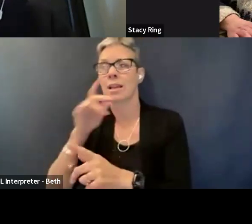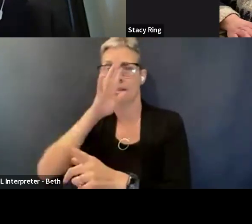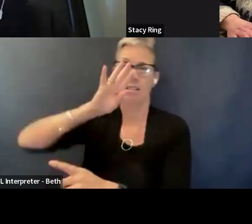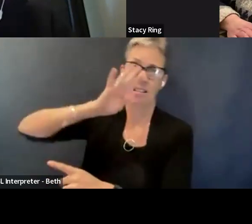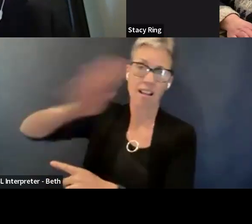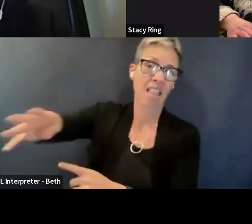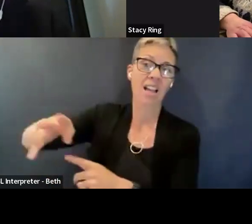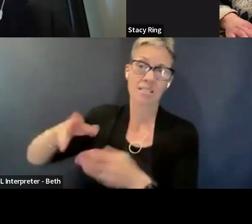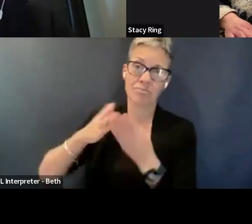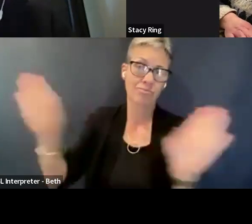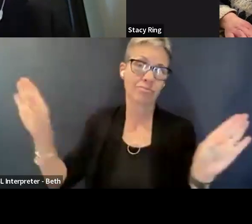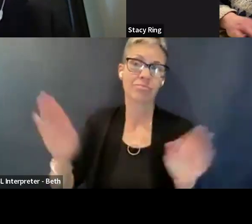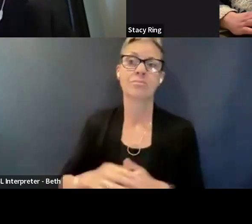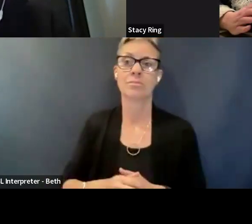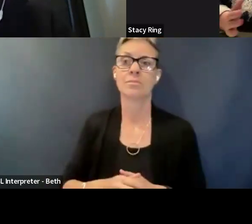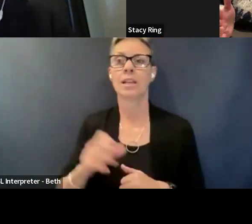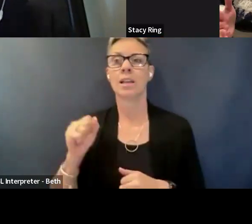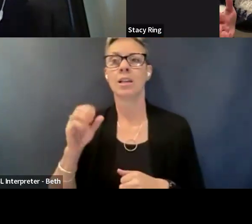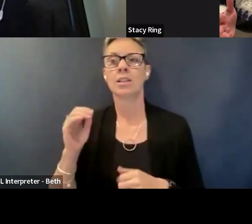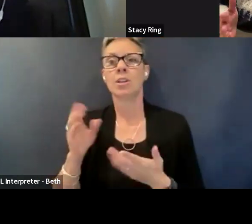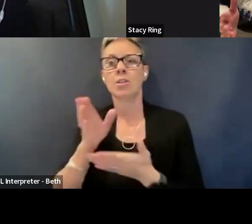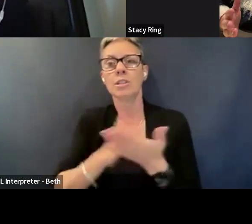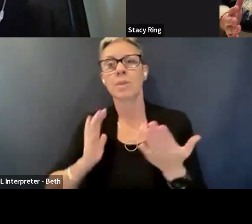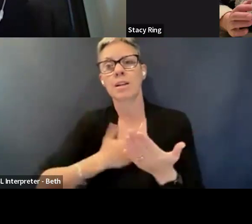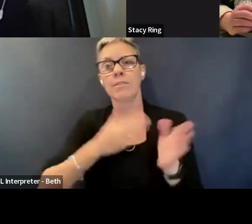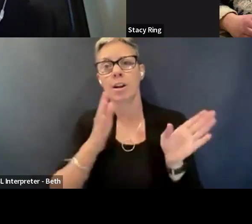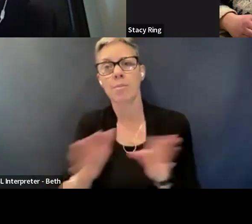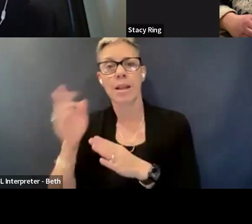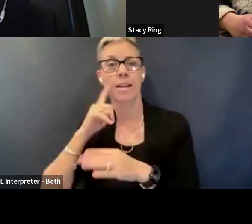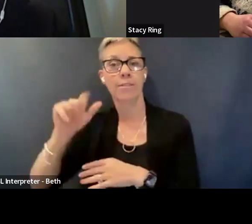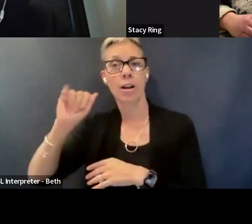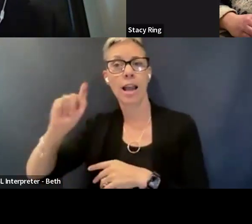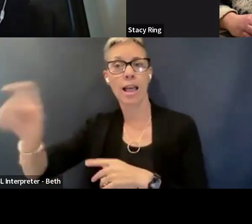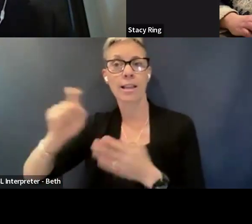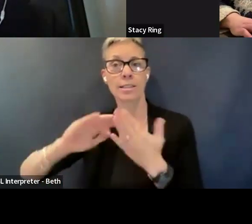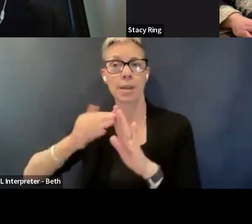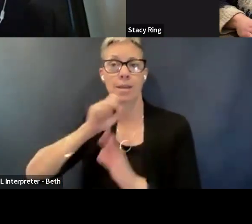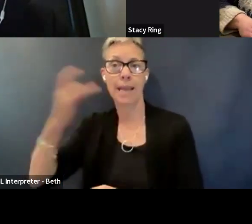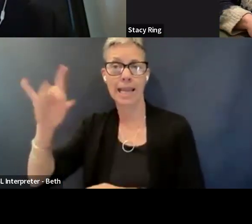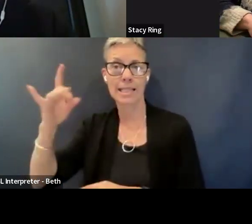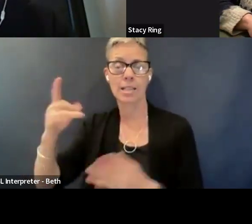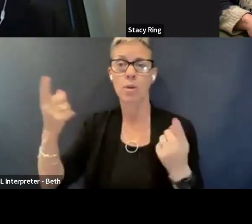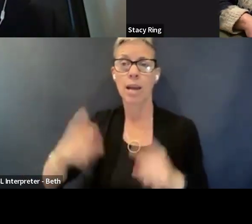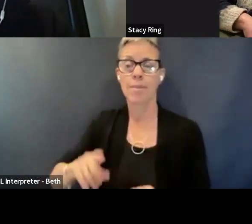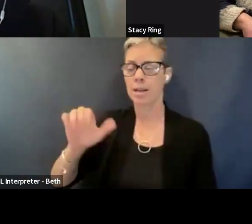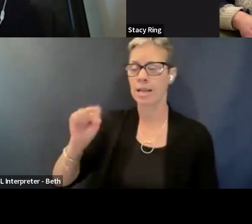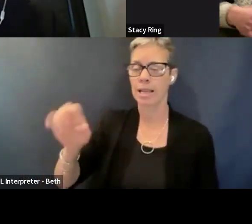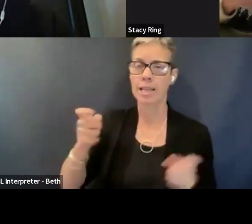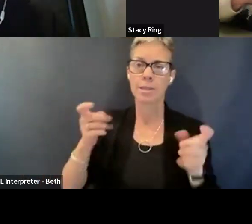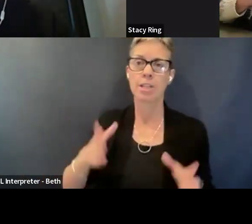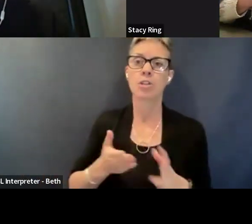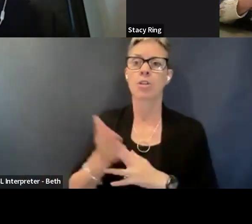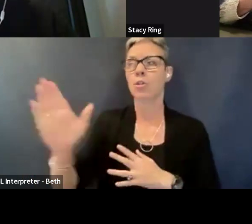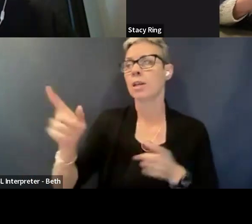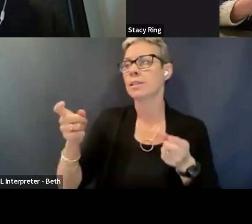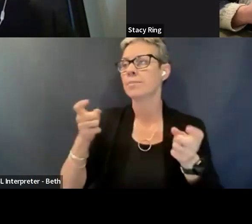neglect. So as part of our planning for Alex turning 18, his case manager through his managed care company